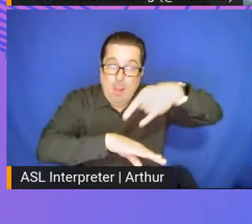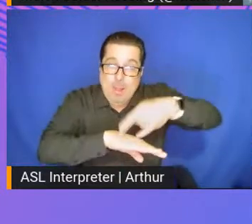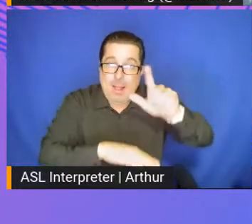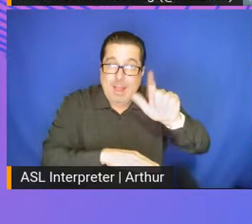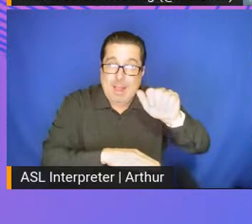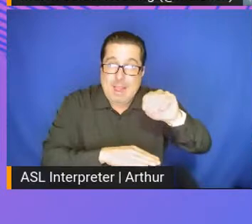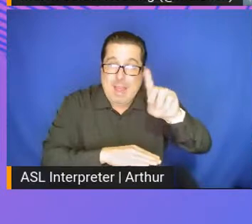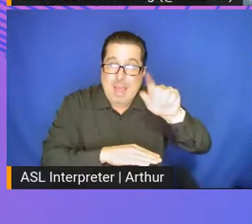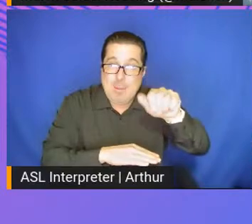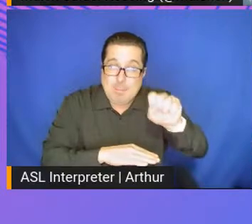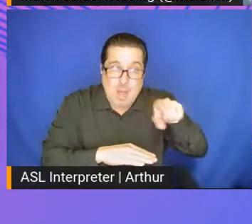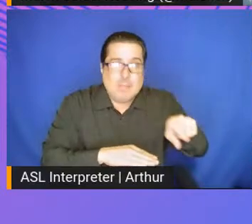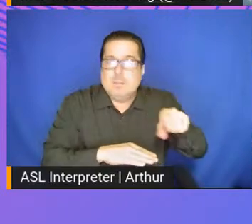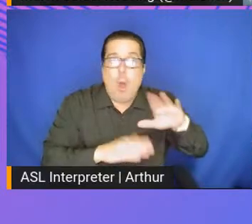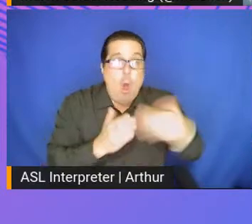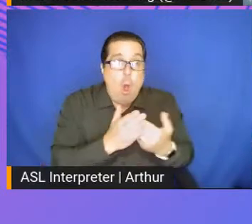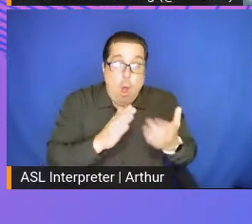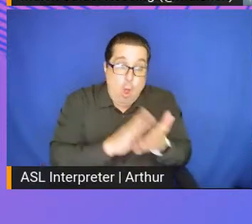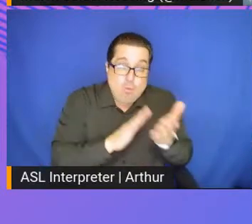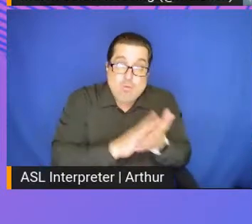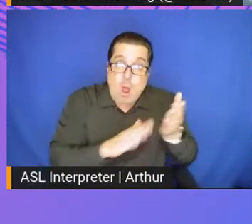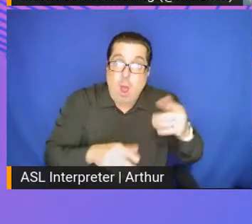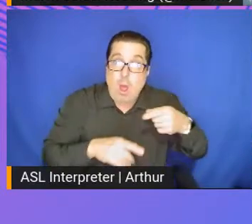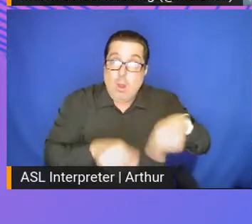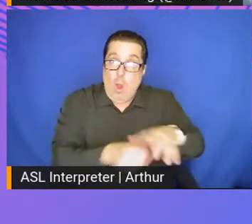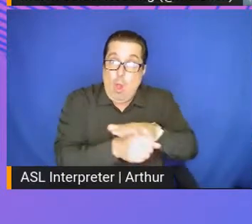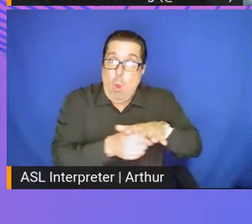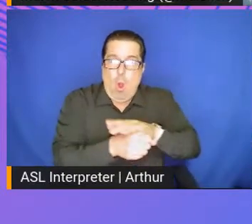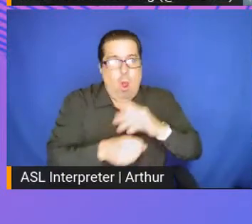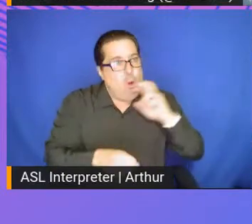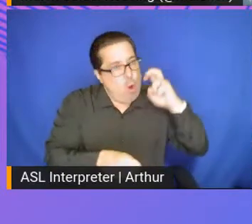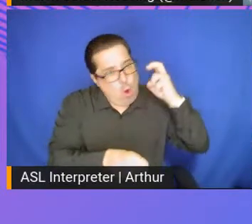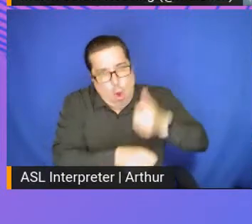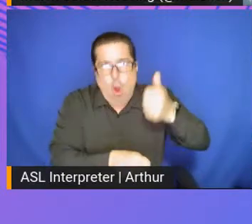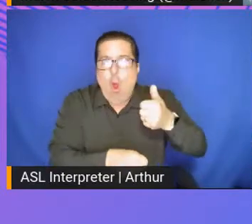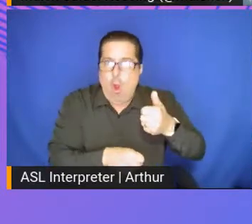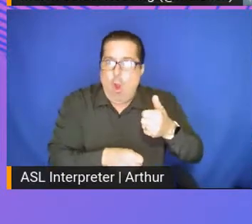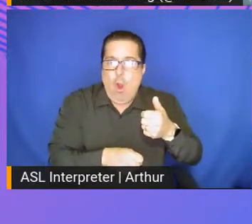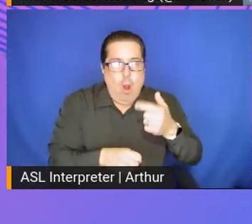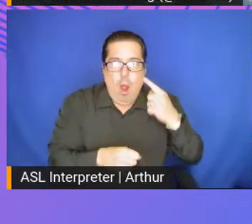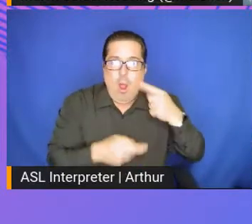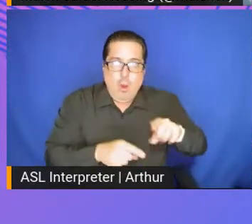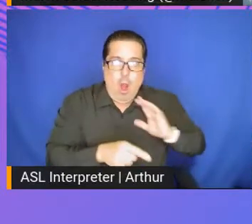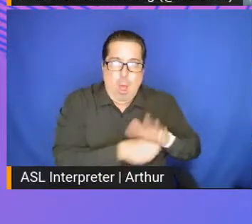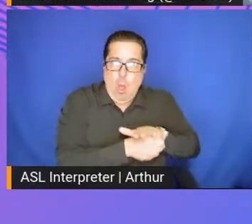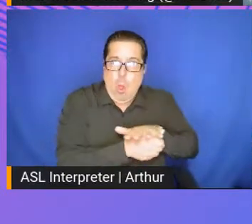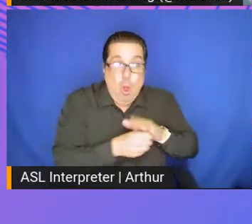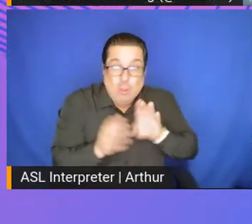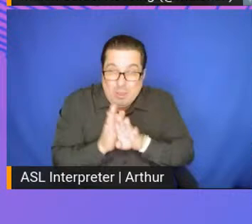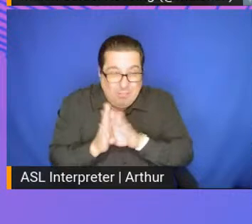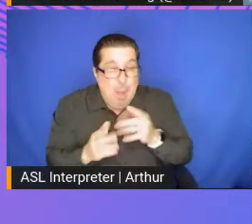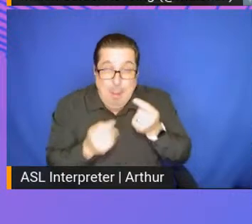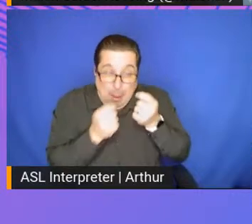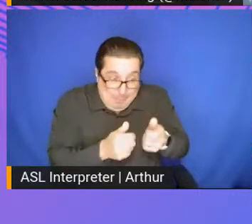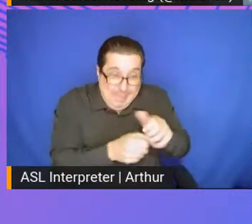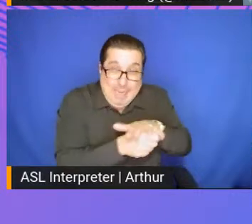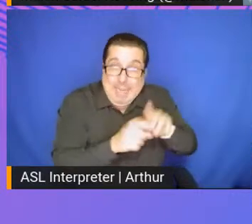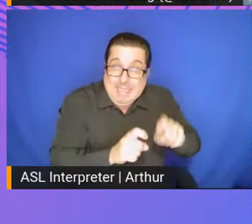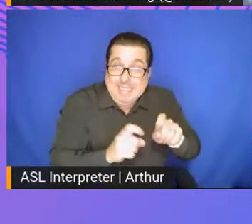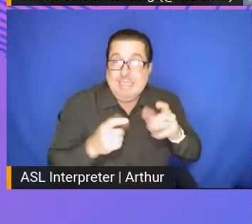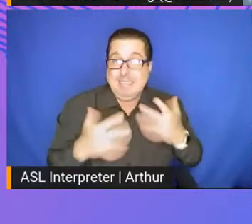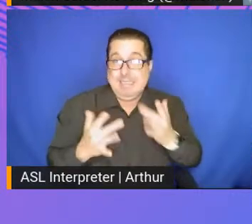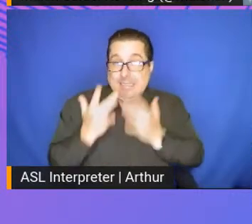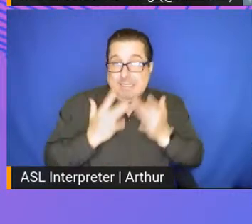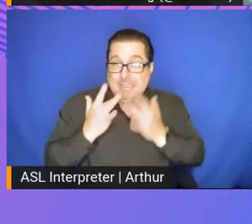run locally on our workstation. So a developer could do some unit testing maybe, but that was as far as they'd get. So